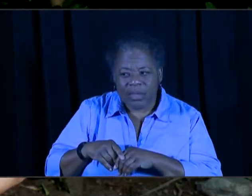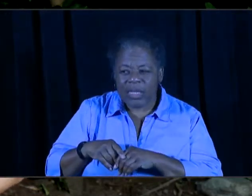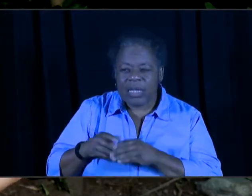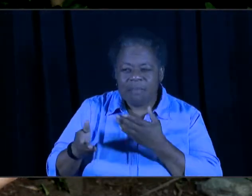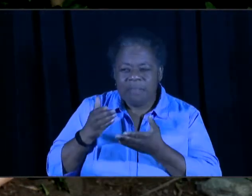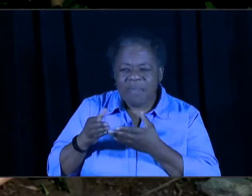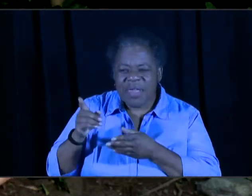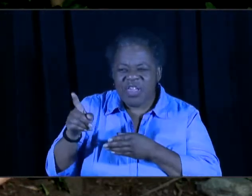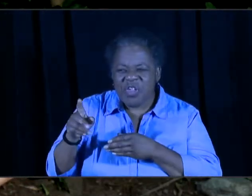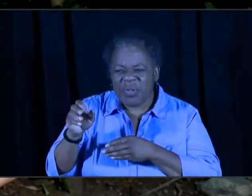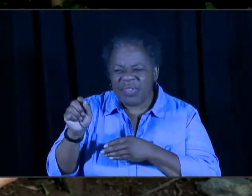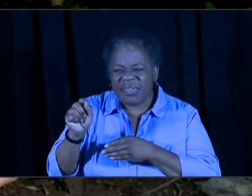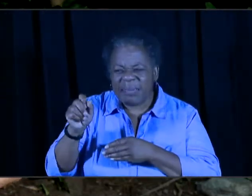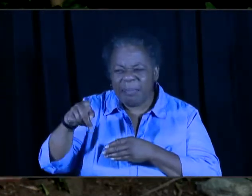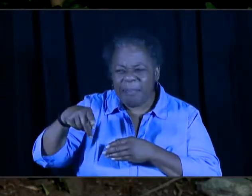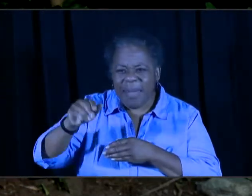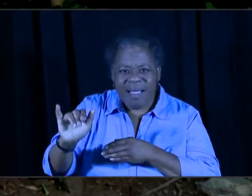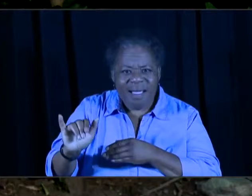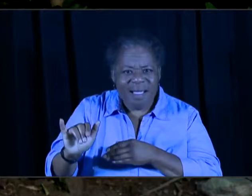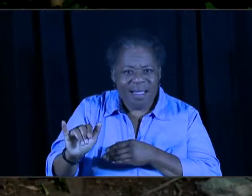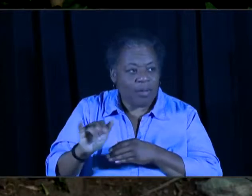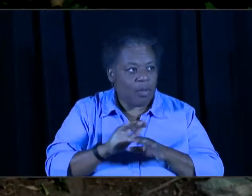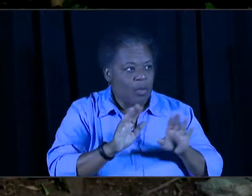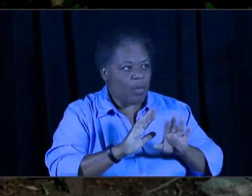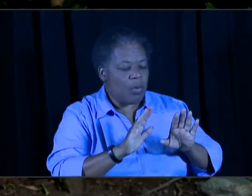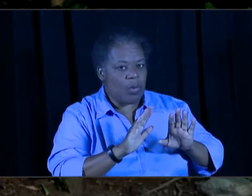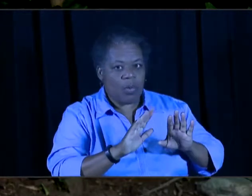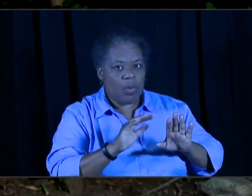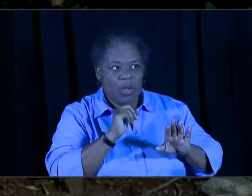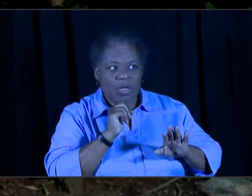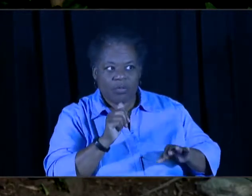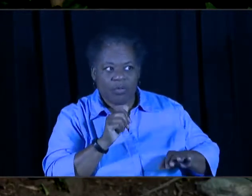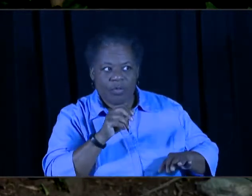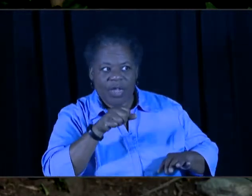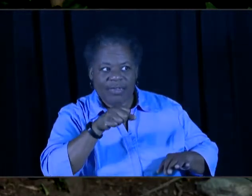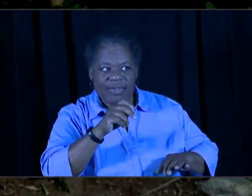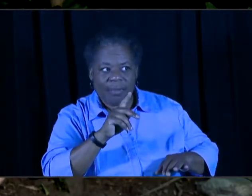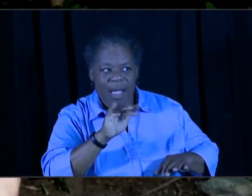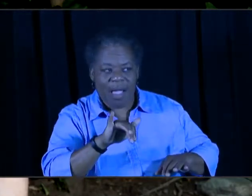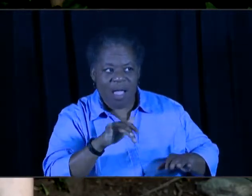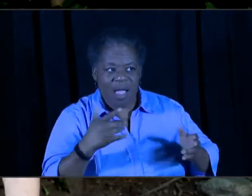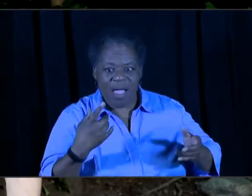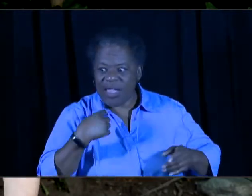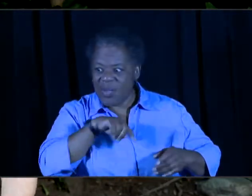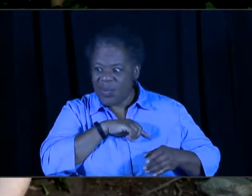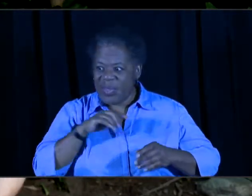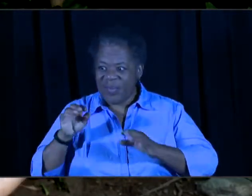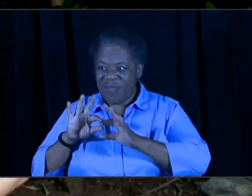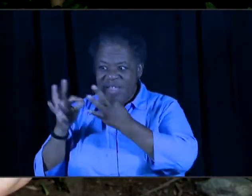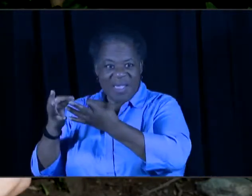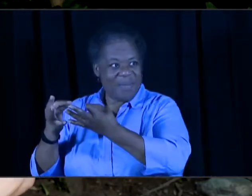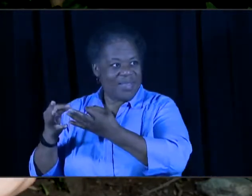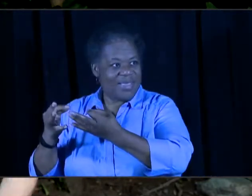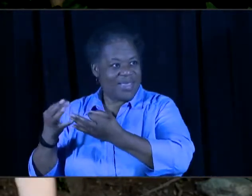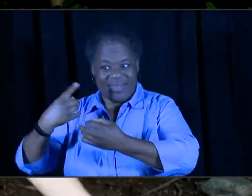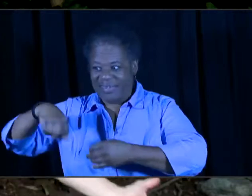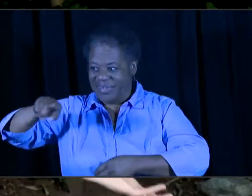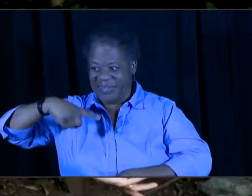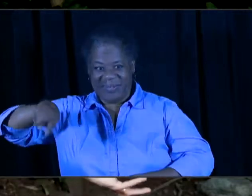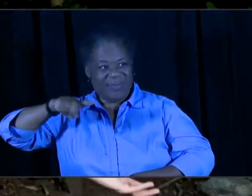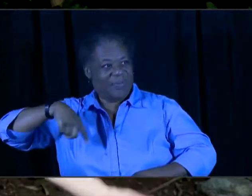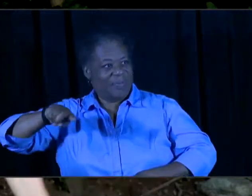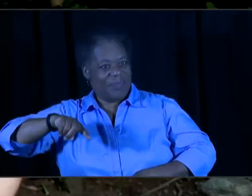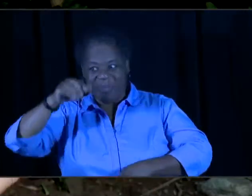know, you could be a bunch of spies." "No," his brother insisted. Of course not. We are a family. Look at us. We